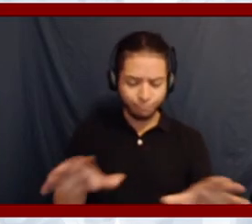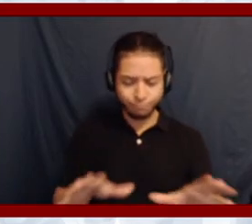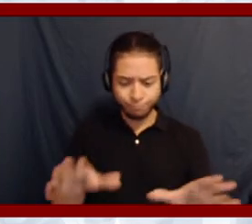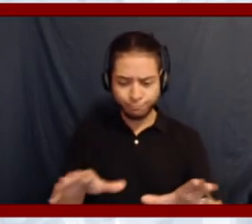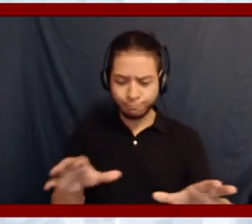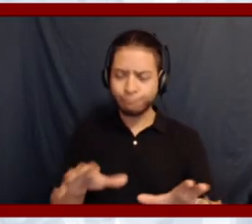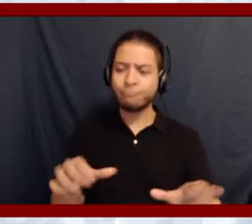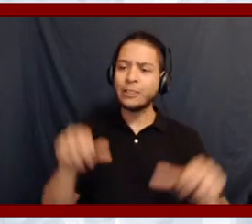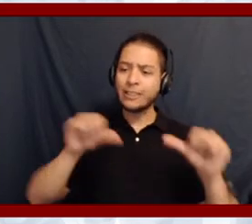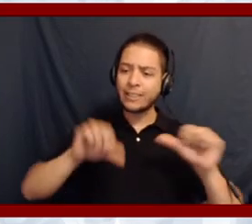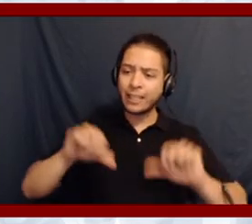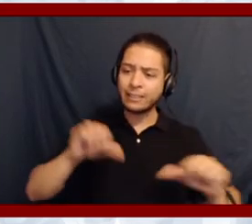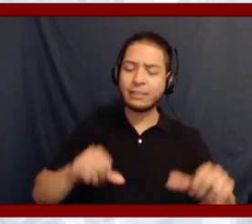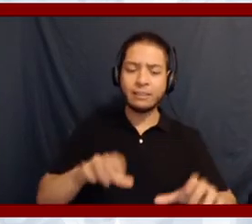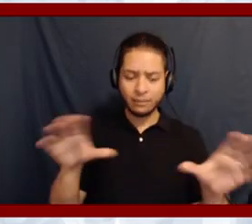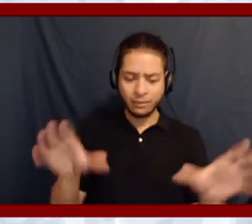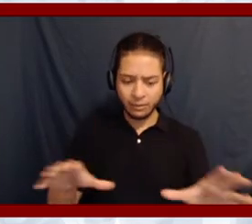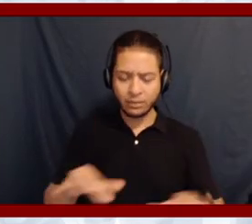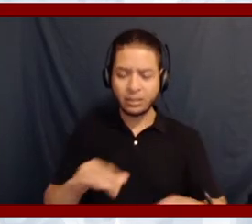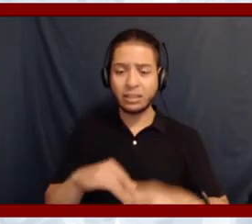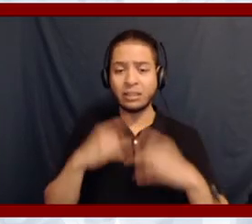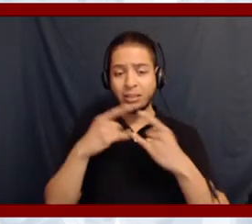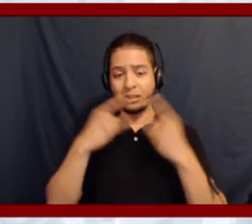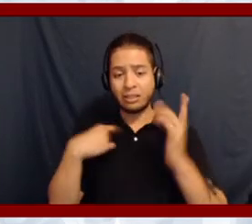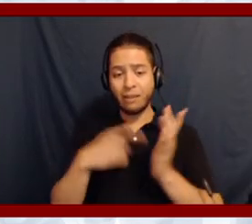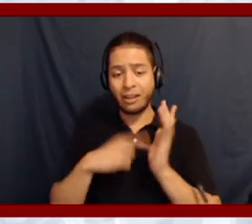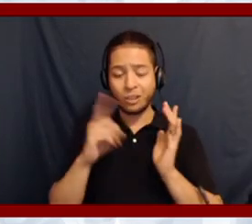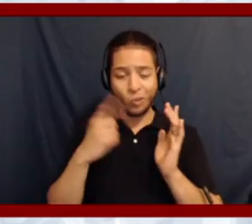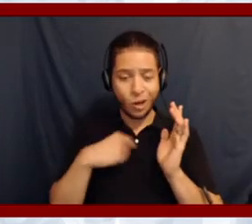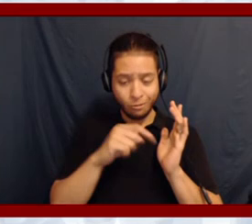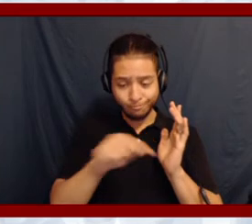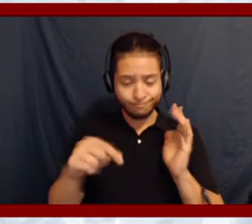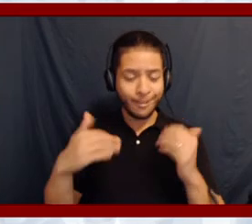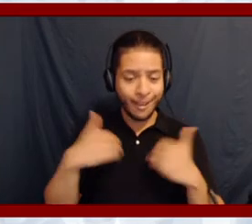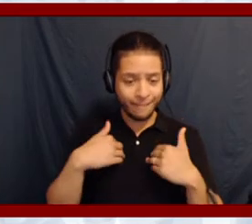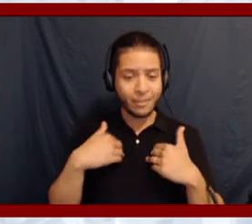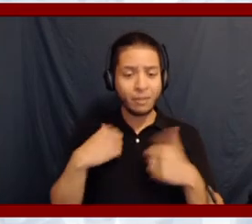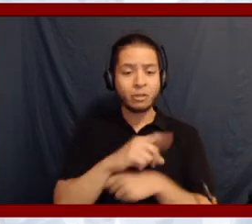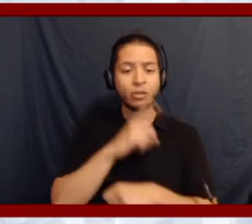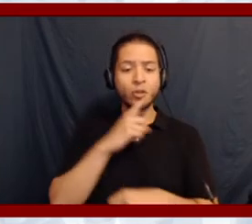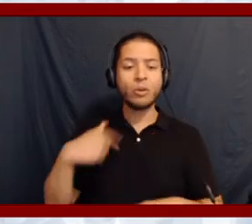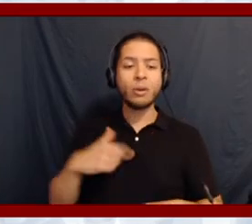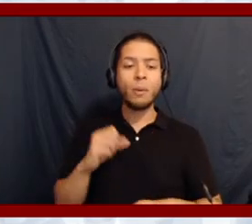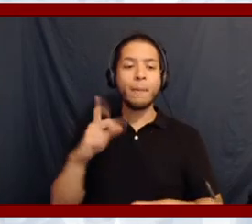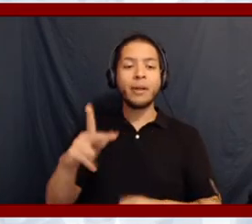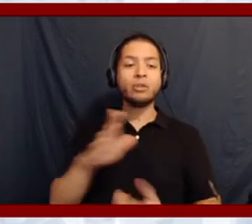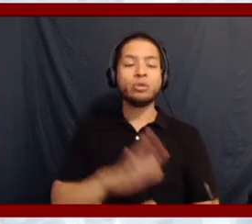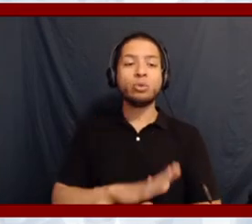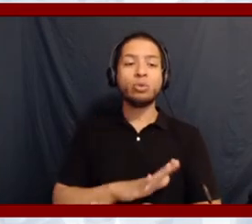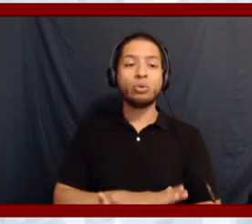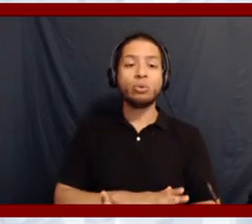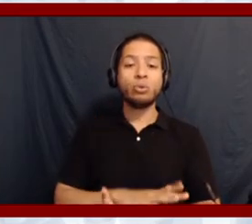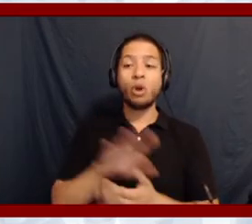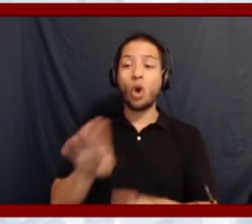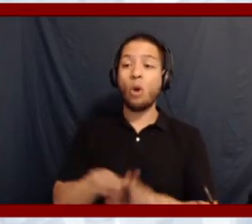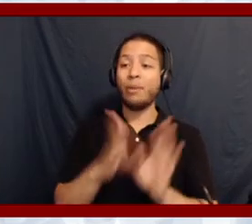they're needed to safely return to school. As I said before, reopening is about equity for me, and that's why we're pushing really